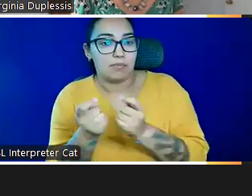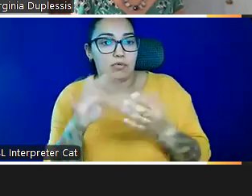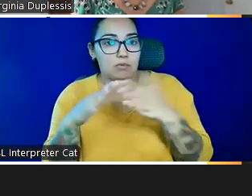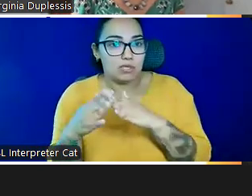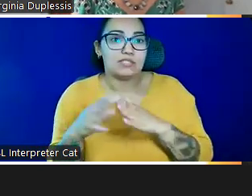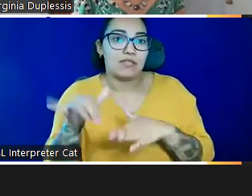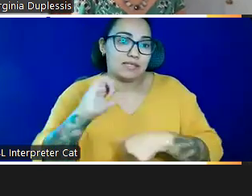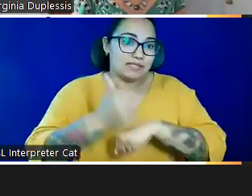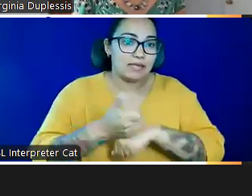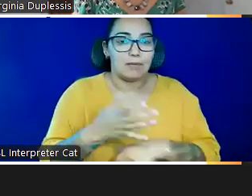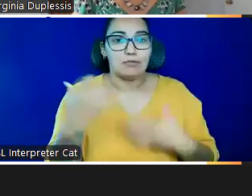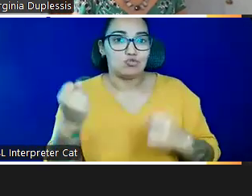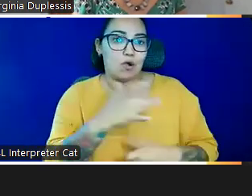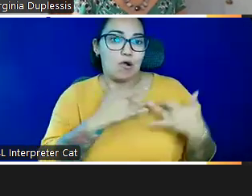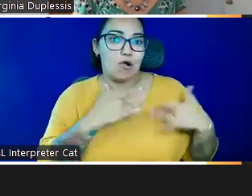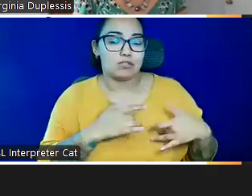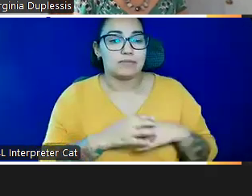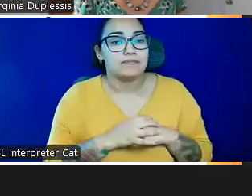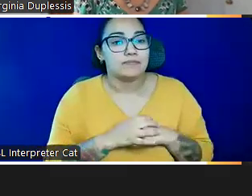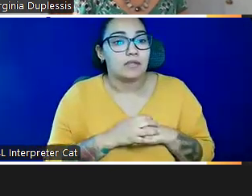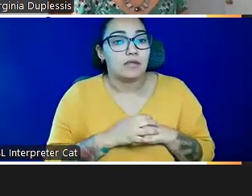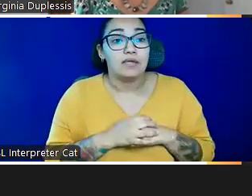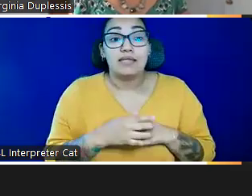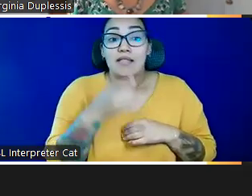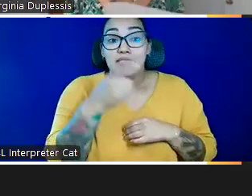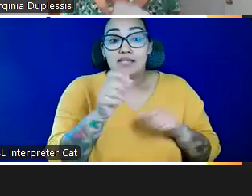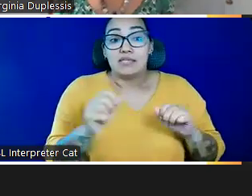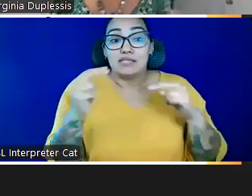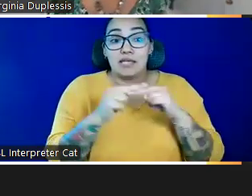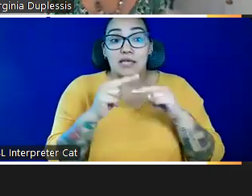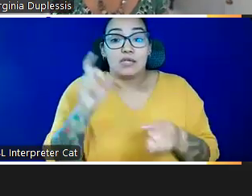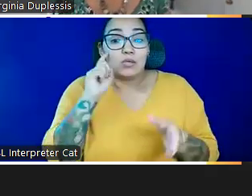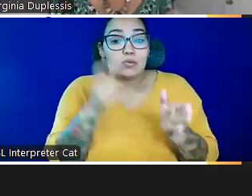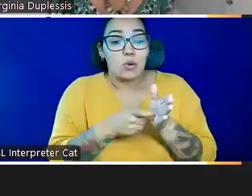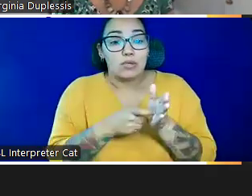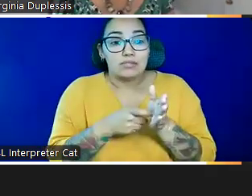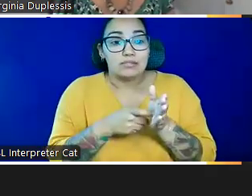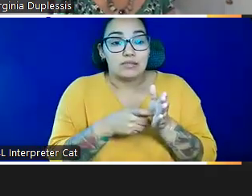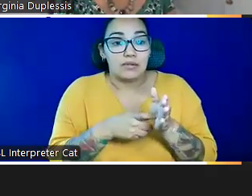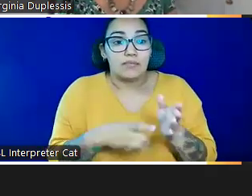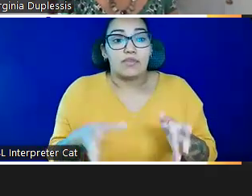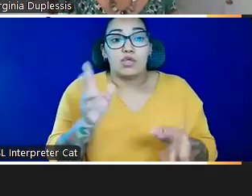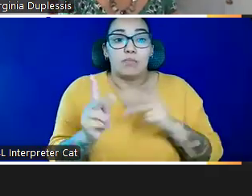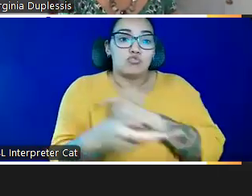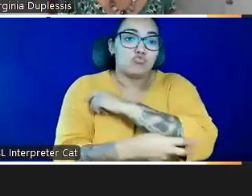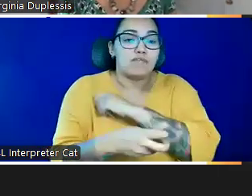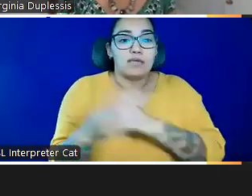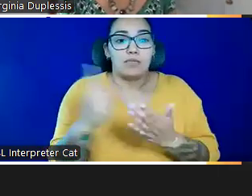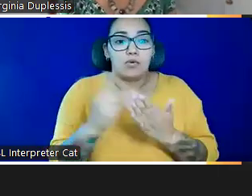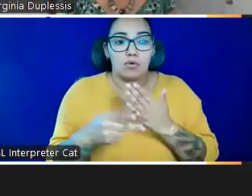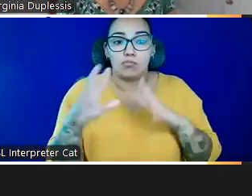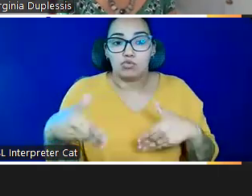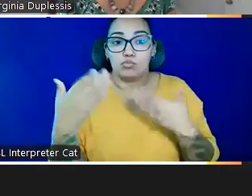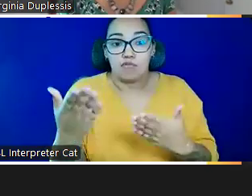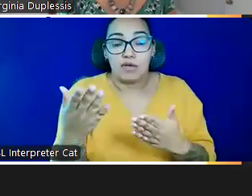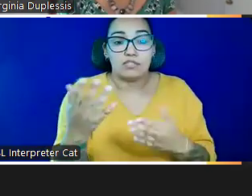please. On this slide, you will see the National Human Trafficking Hotline, which provides 24/7